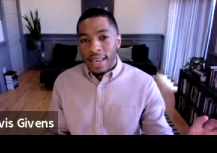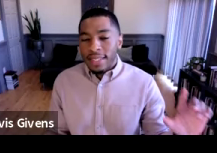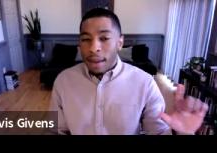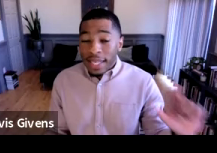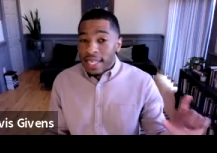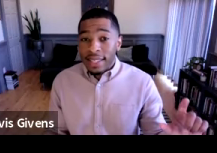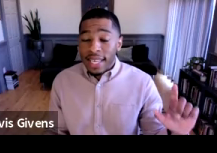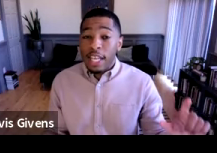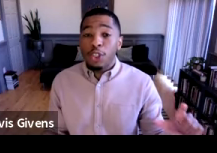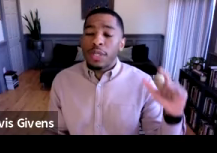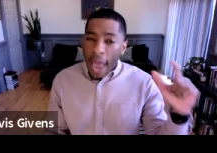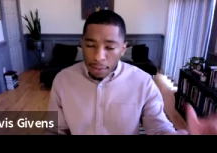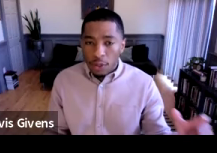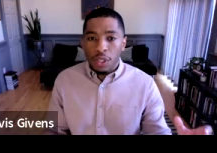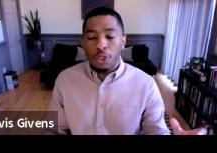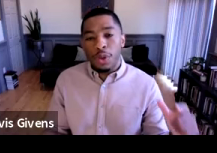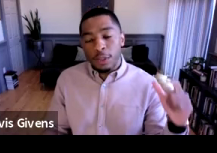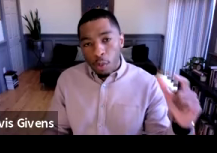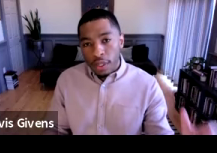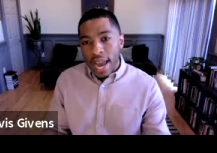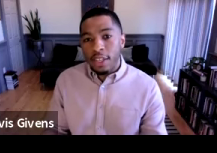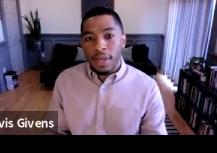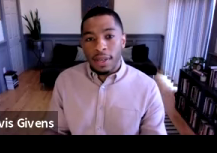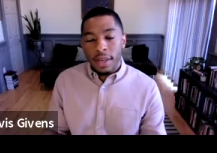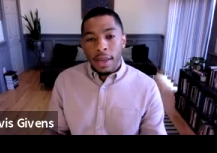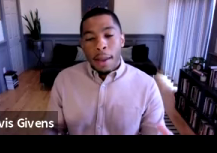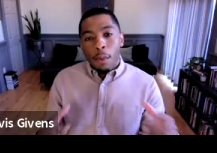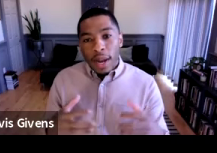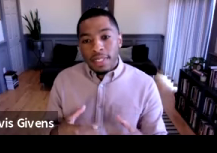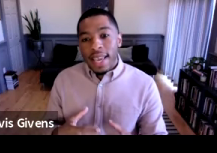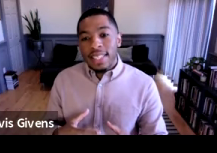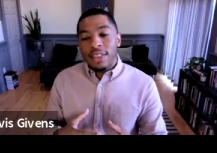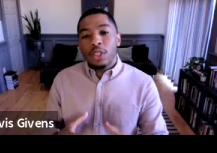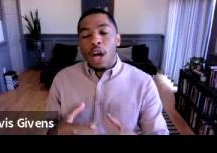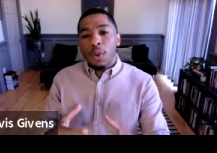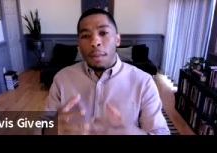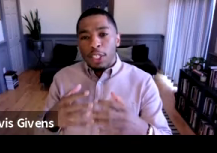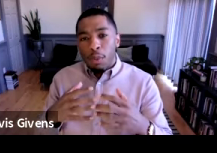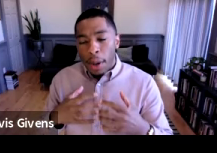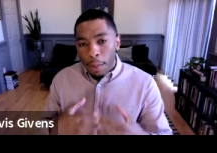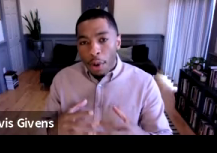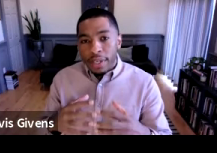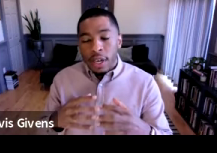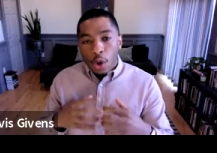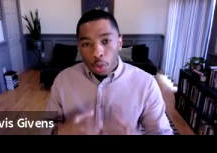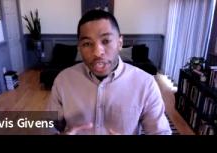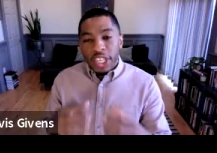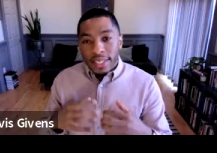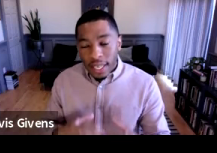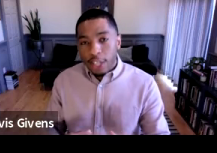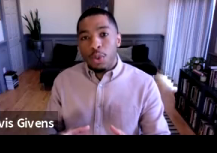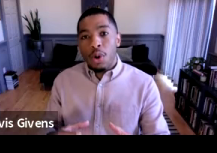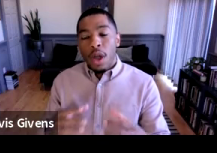neglect, is, I'm not saying that that's not true, it's absolutely true and it's been well documented. But what I'm saying is that there's also a much more important,